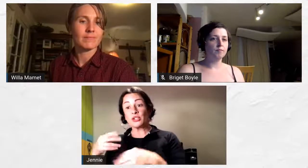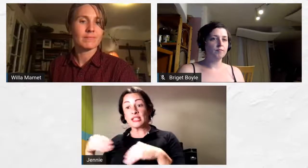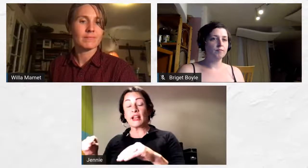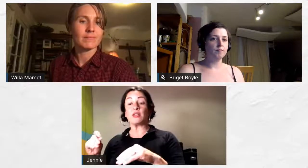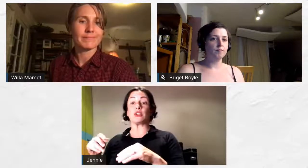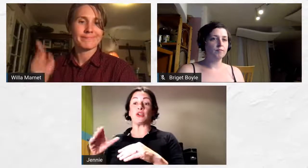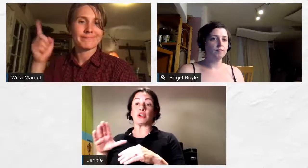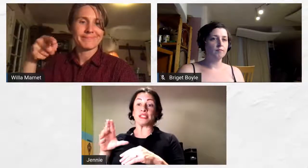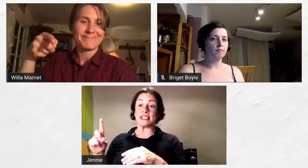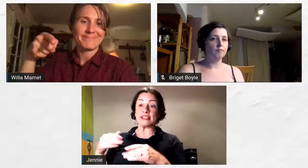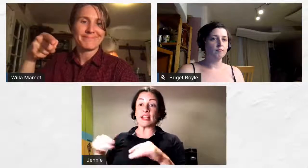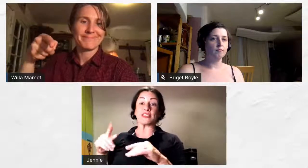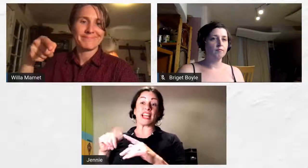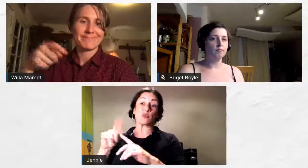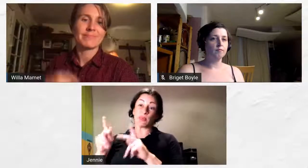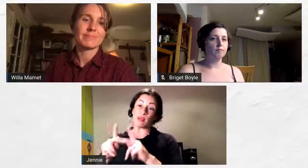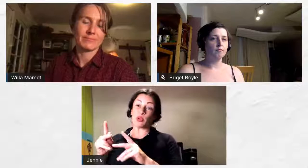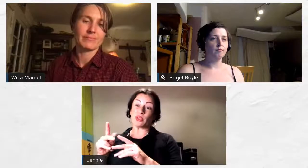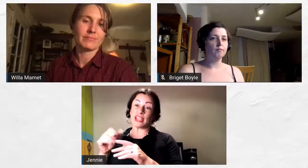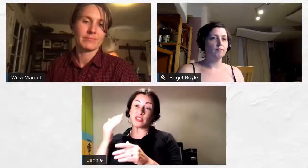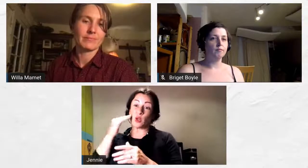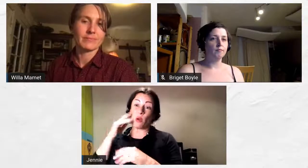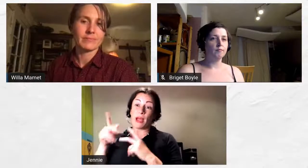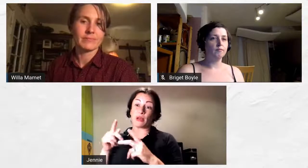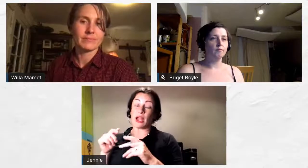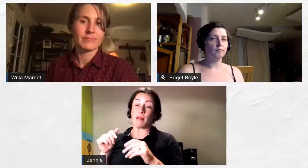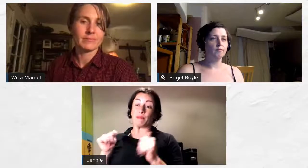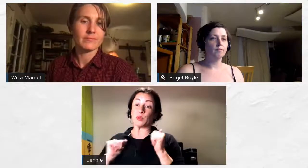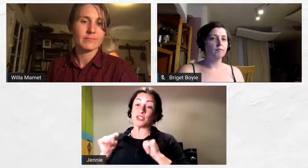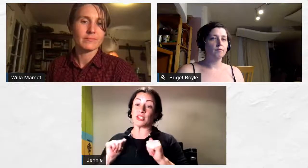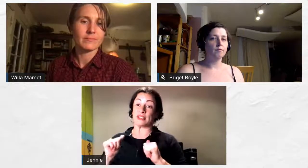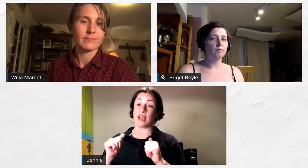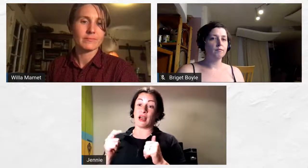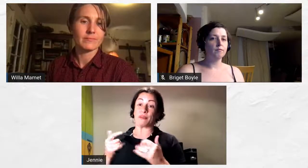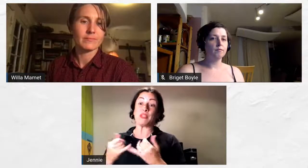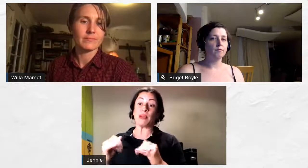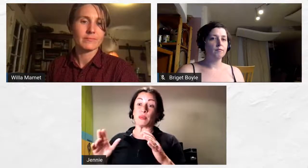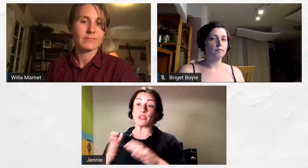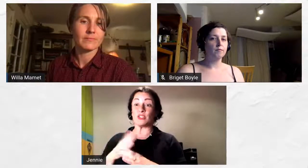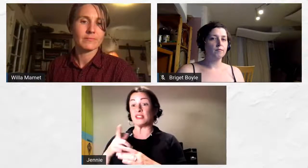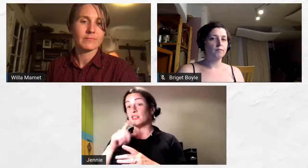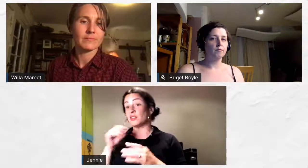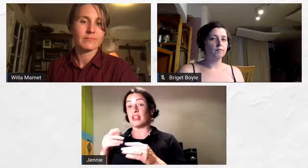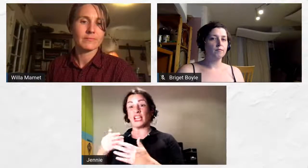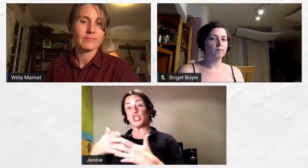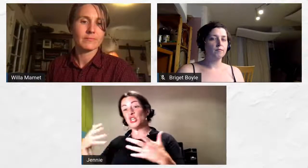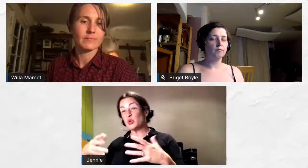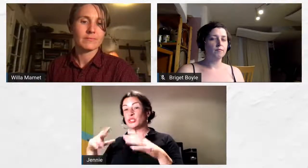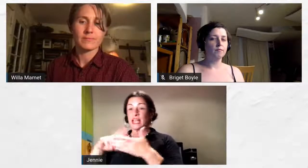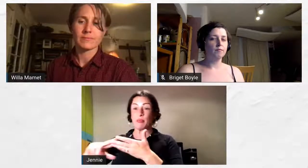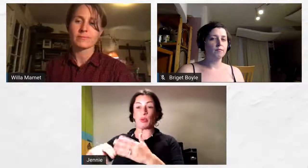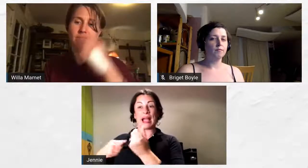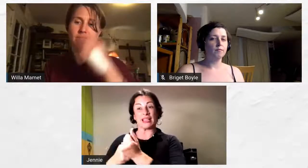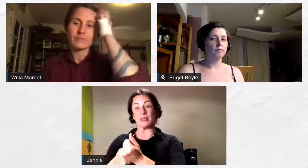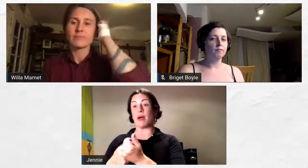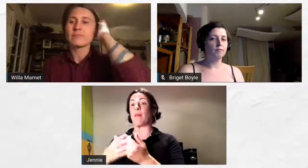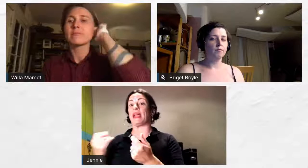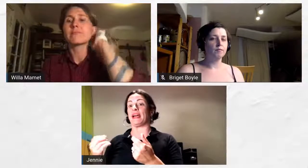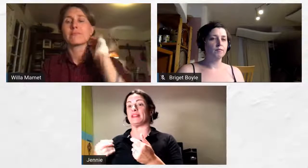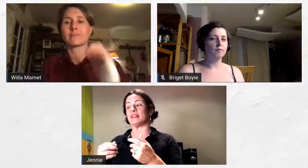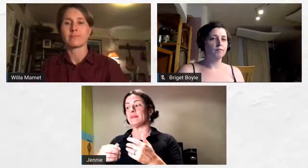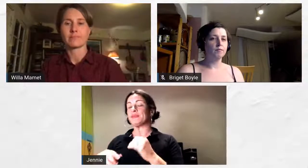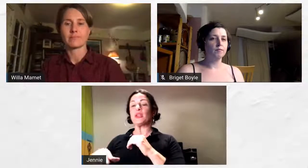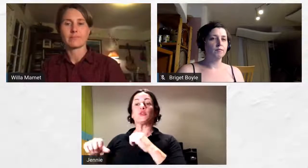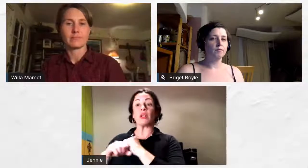for their merch sales or their CD sales. And that's where people get to know about musicians, independent musicians, because there's not like a huge label backing them